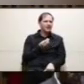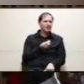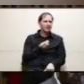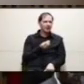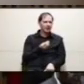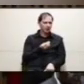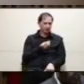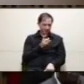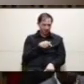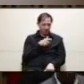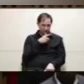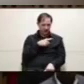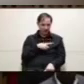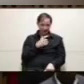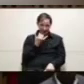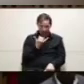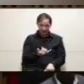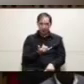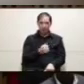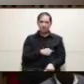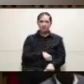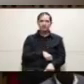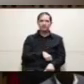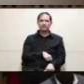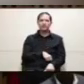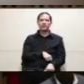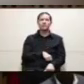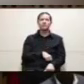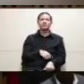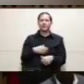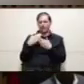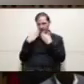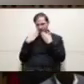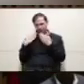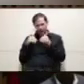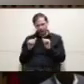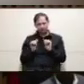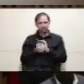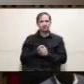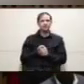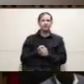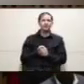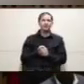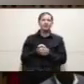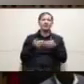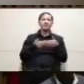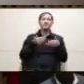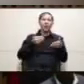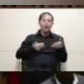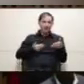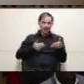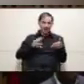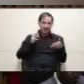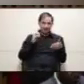have to tell us that now. The MEC, thank you very much, Chair. The former MEC,